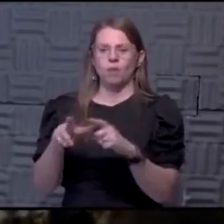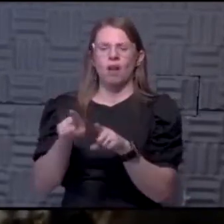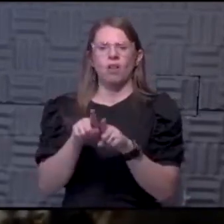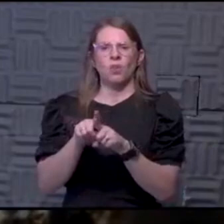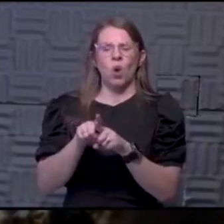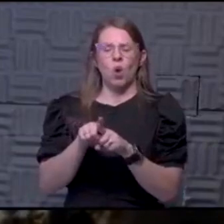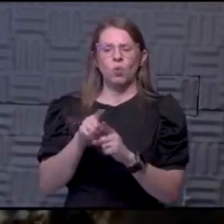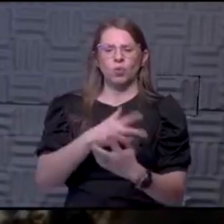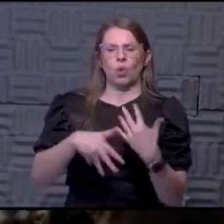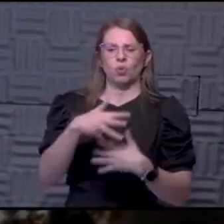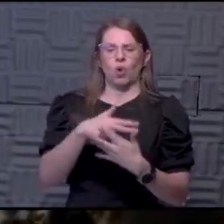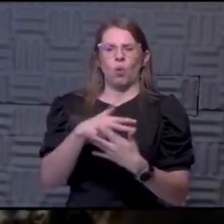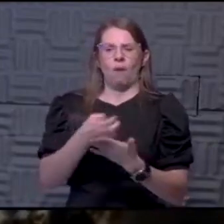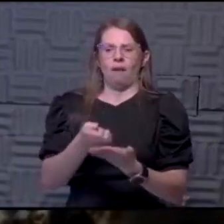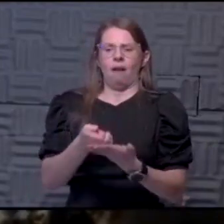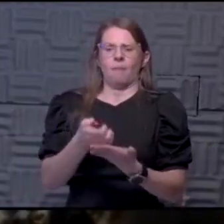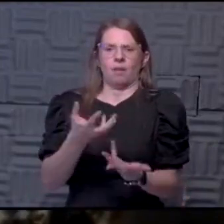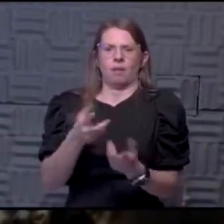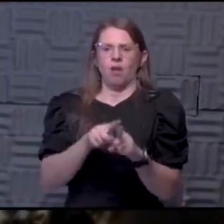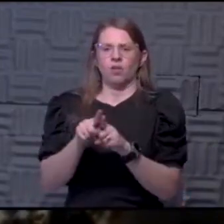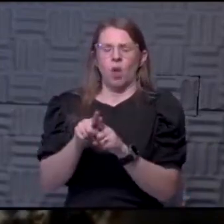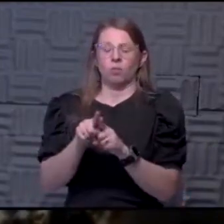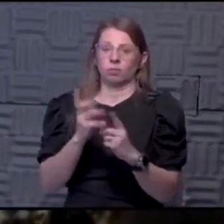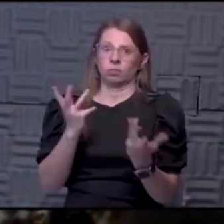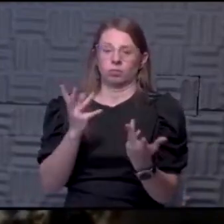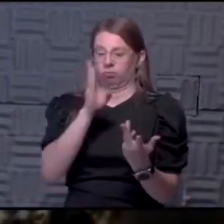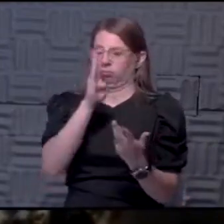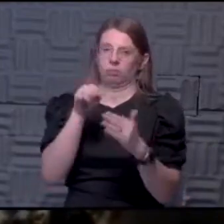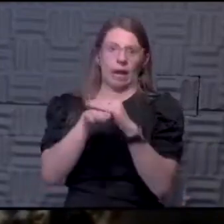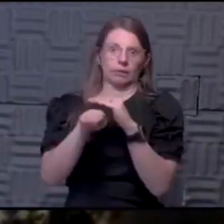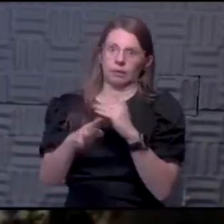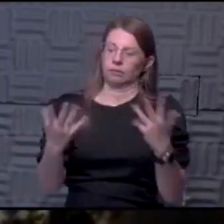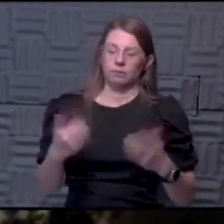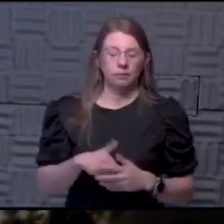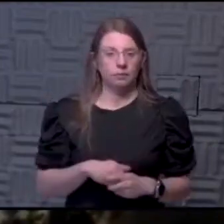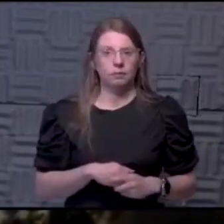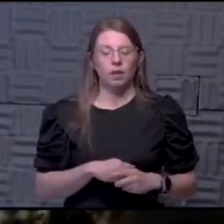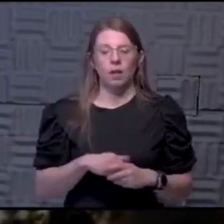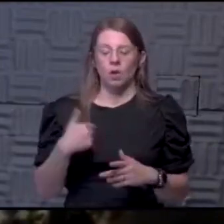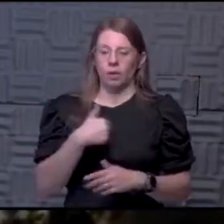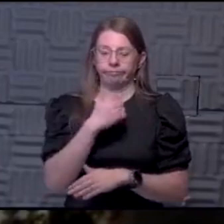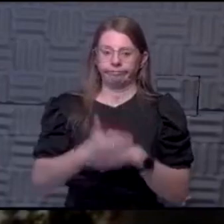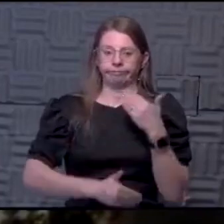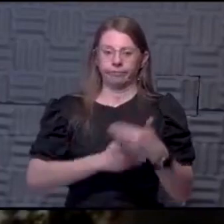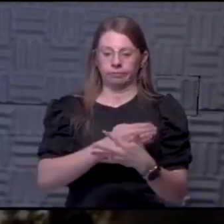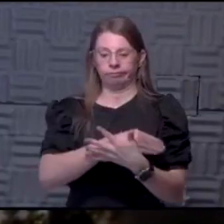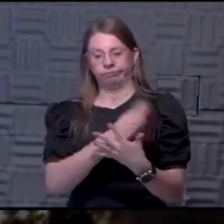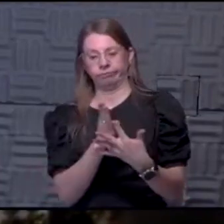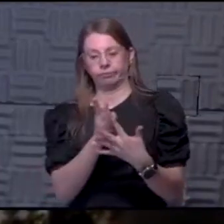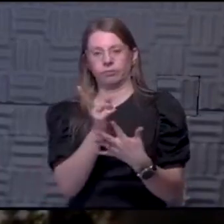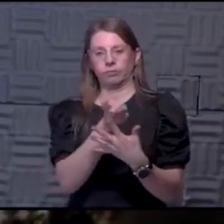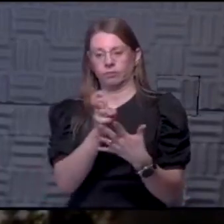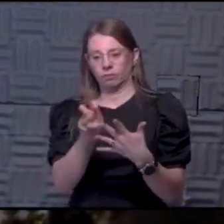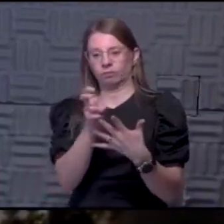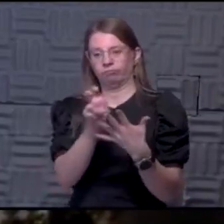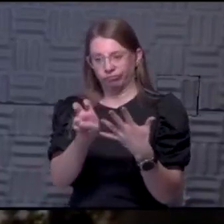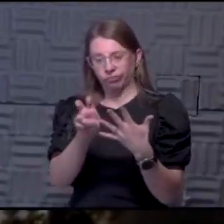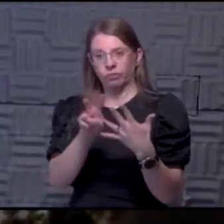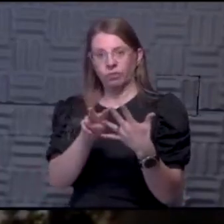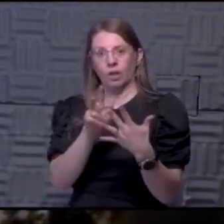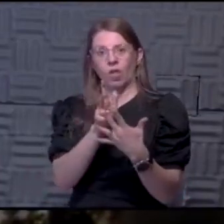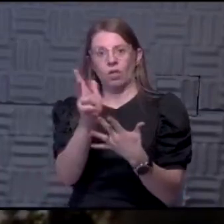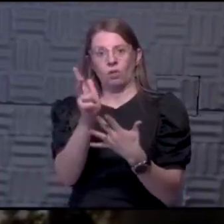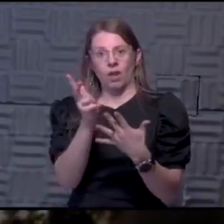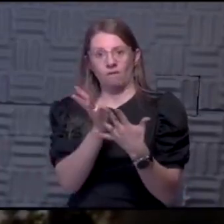socioeconomic and just plain access. And I think one of the things that as we march through now into phase 3/4, we're going to